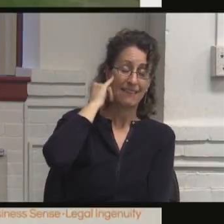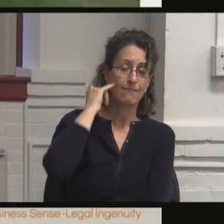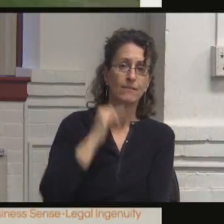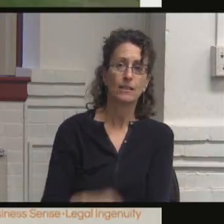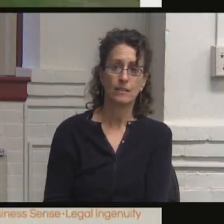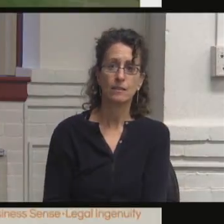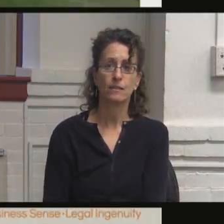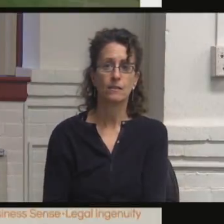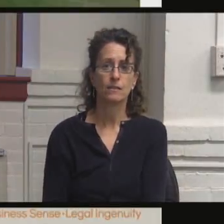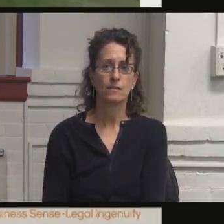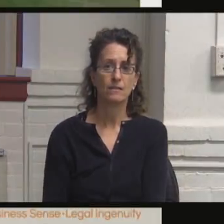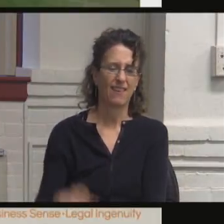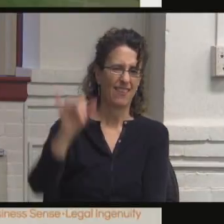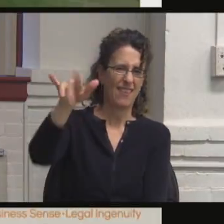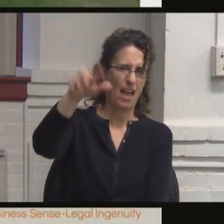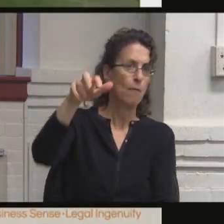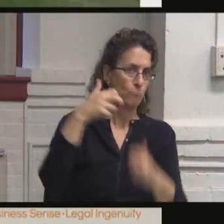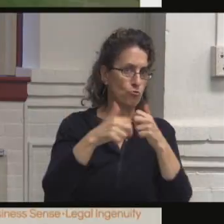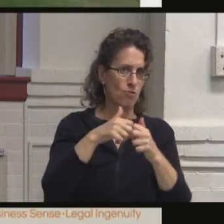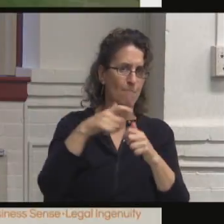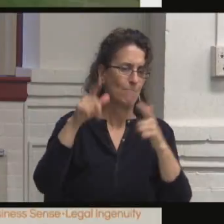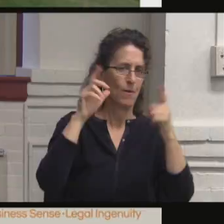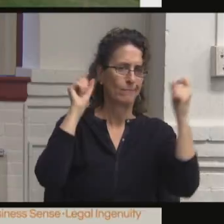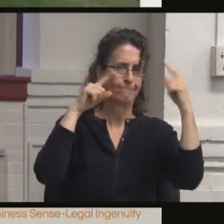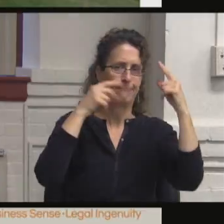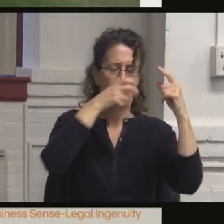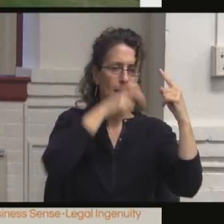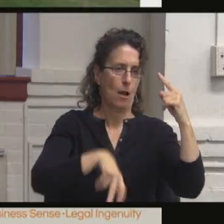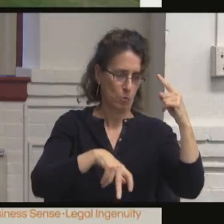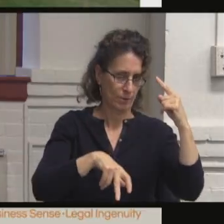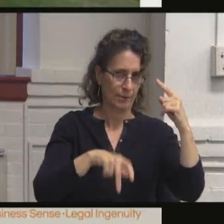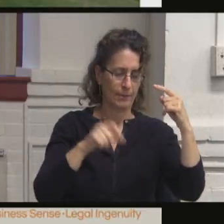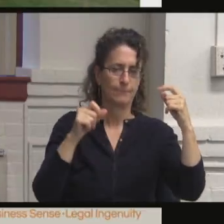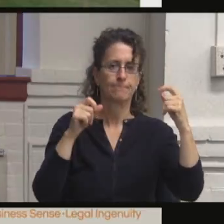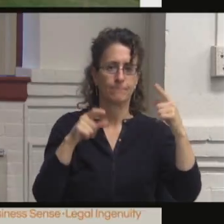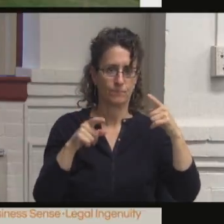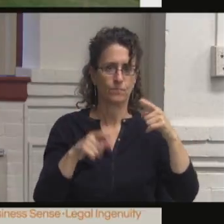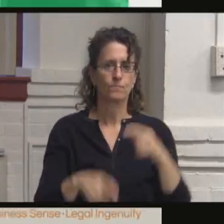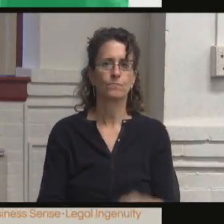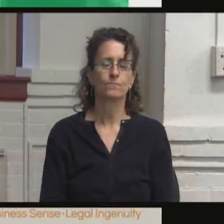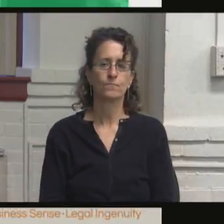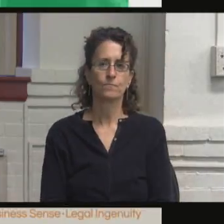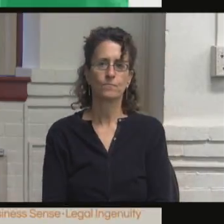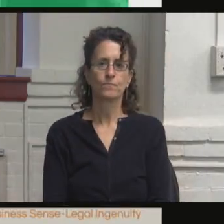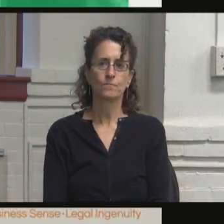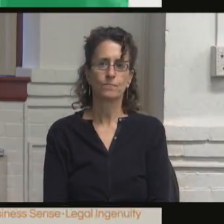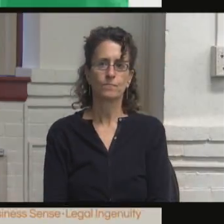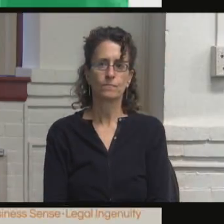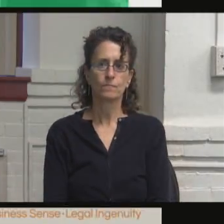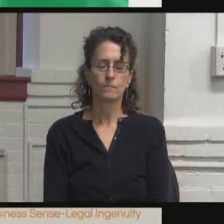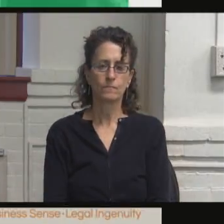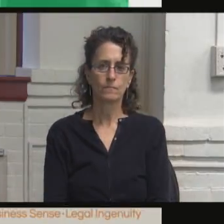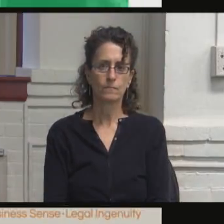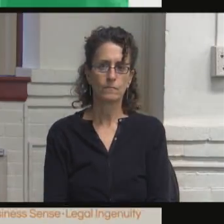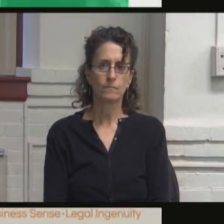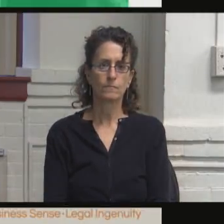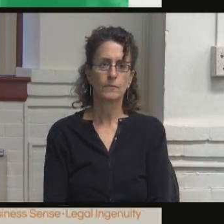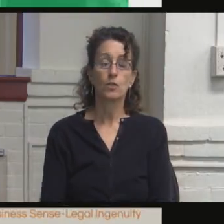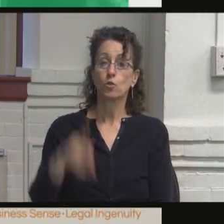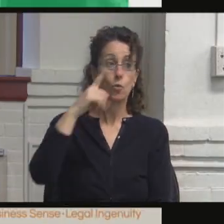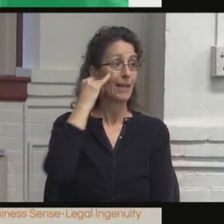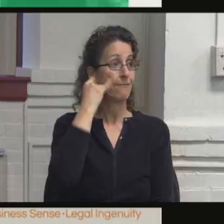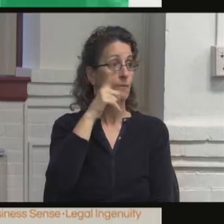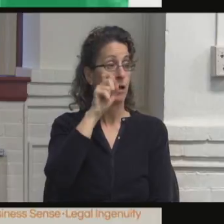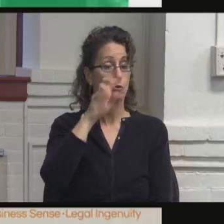if we, in this very same area that I'm showing on the screen, where Route 30 and I-91 cross the river, if we have that 140